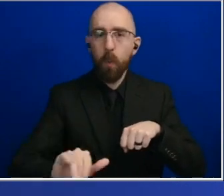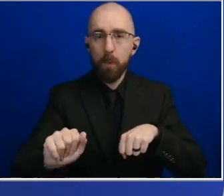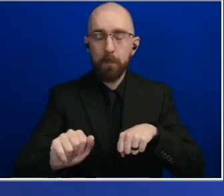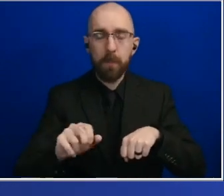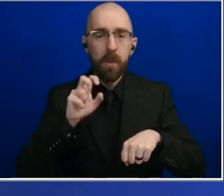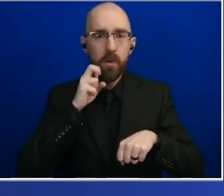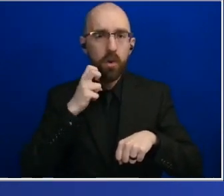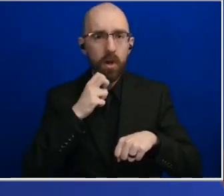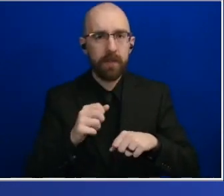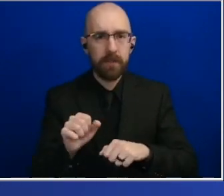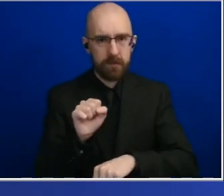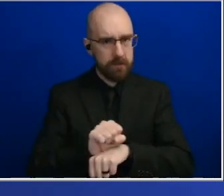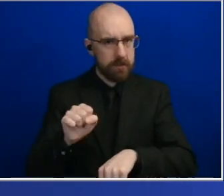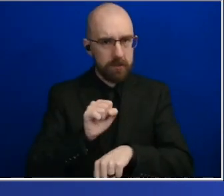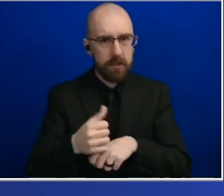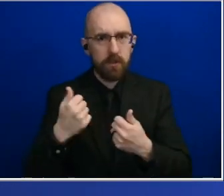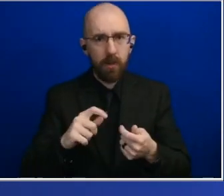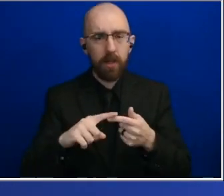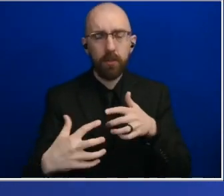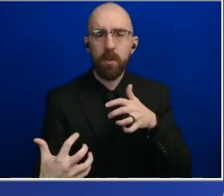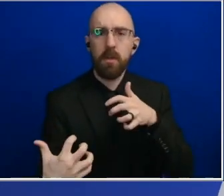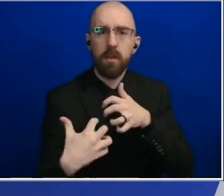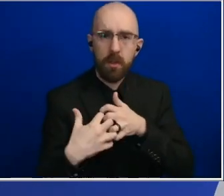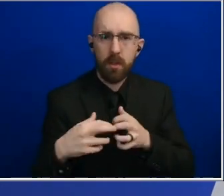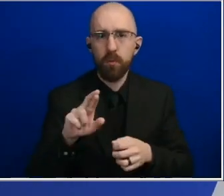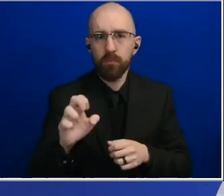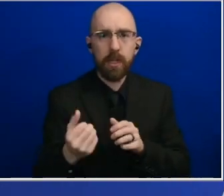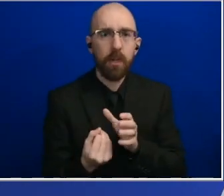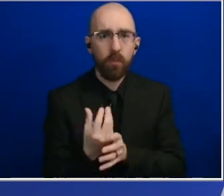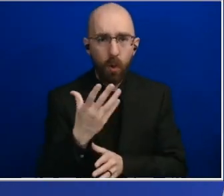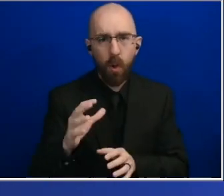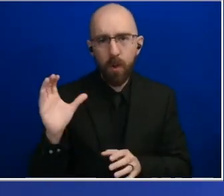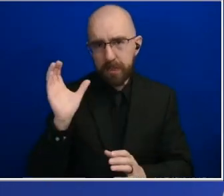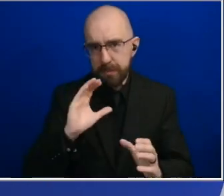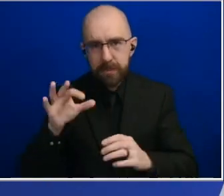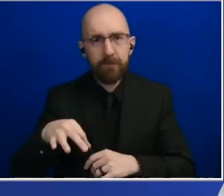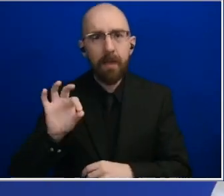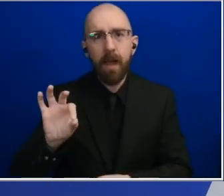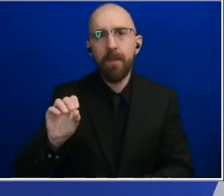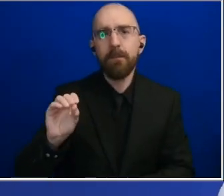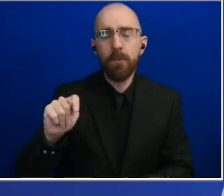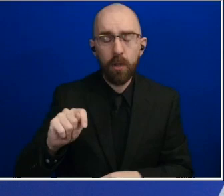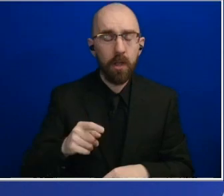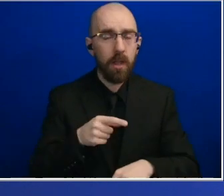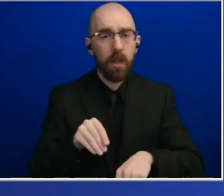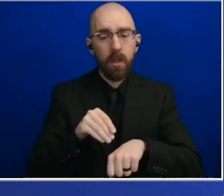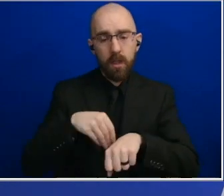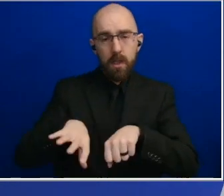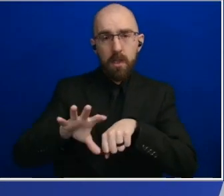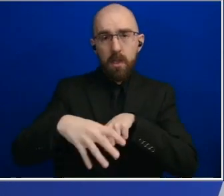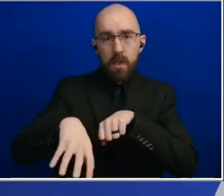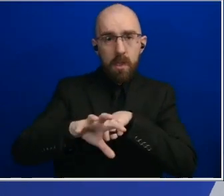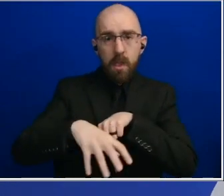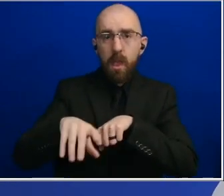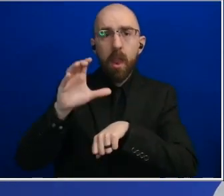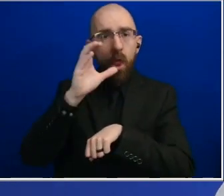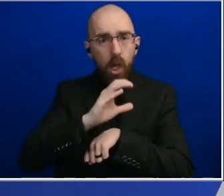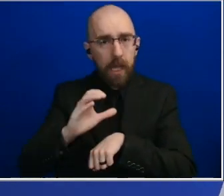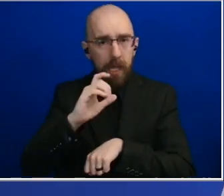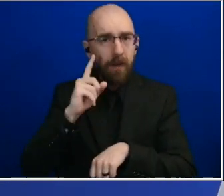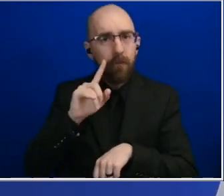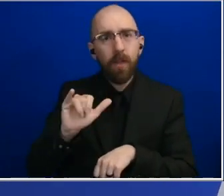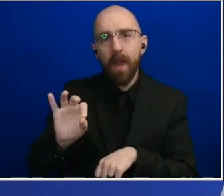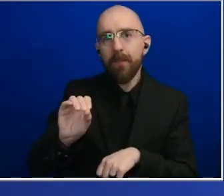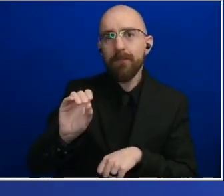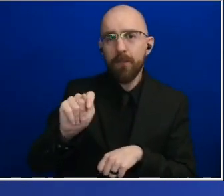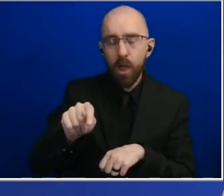to regrow, time to regenerate and find that foot. As it starts to grow back, it's looking and looking and looking for that foot and that